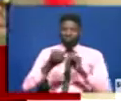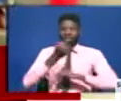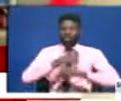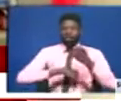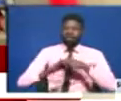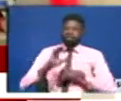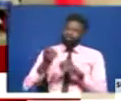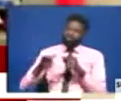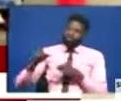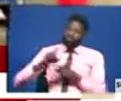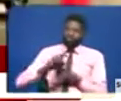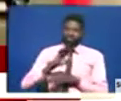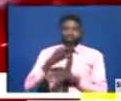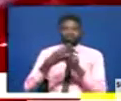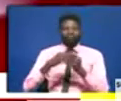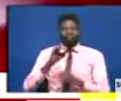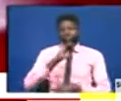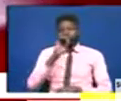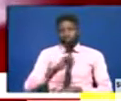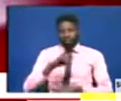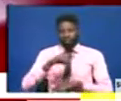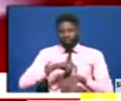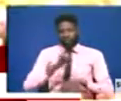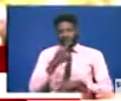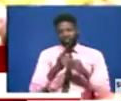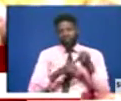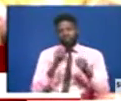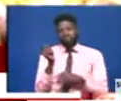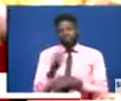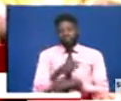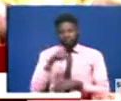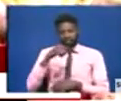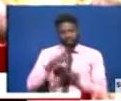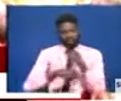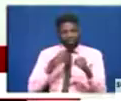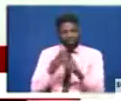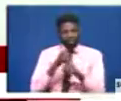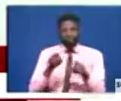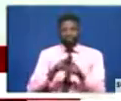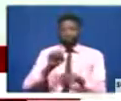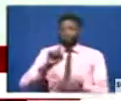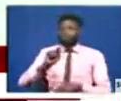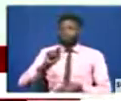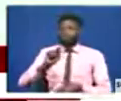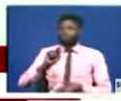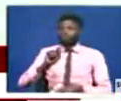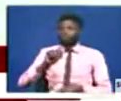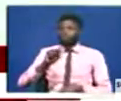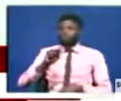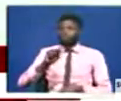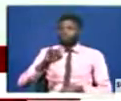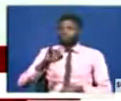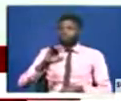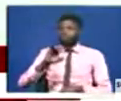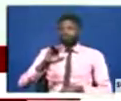increased 39% during the first 6 months of this year. Stanbic Bank CEO Charles Modiwa says